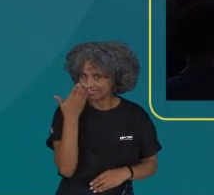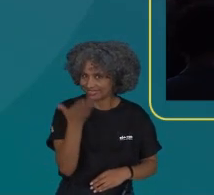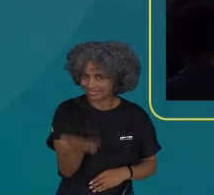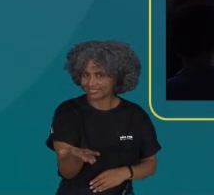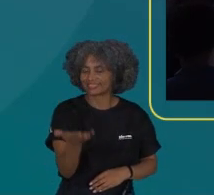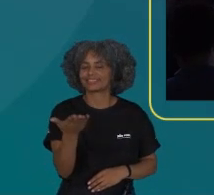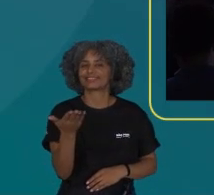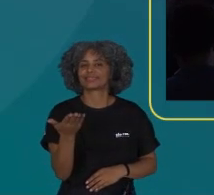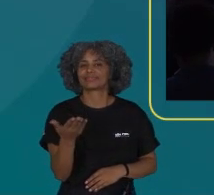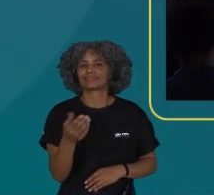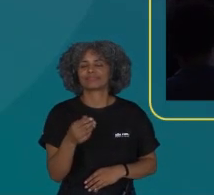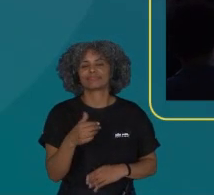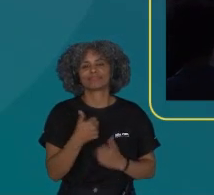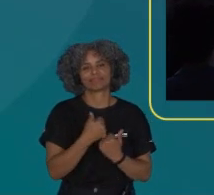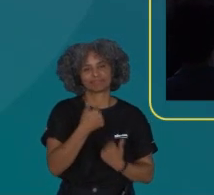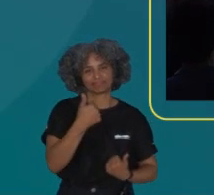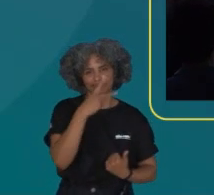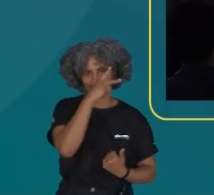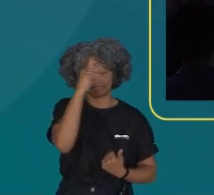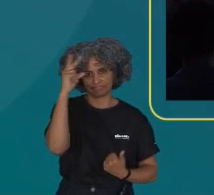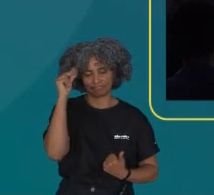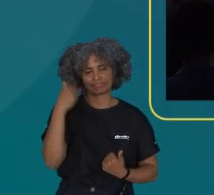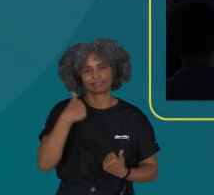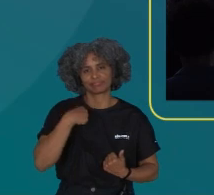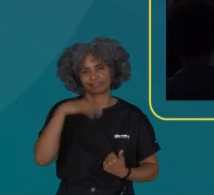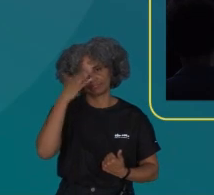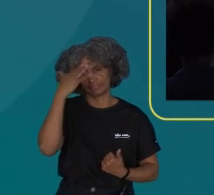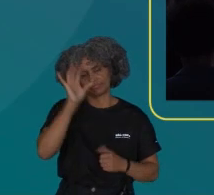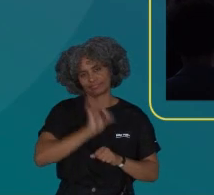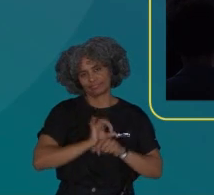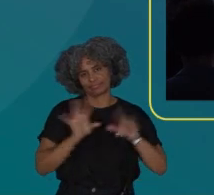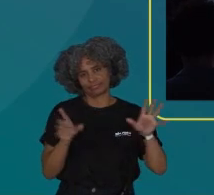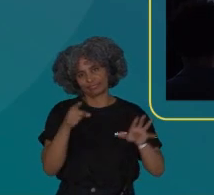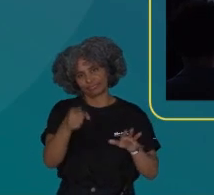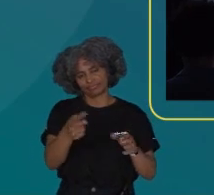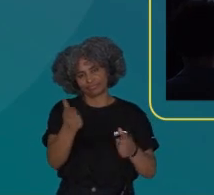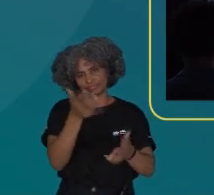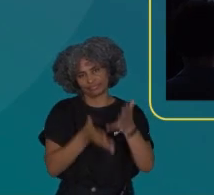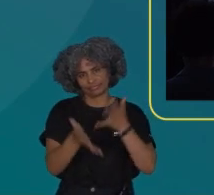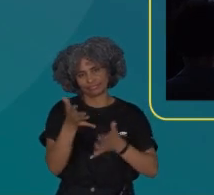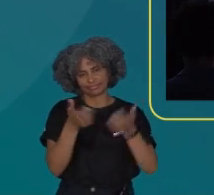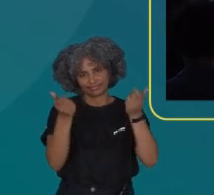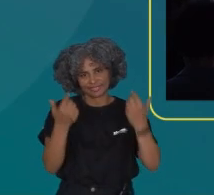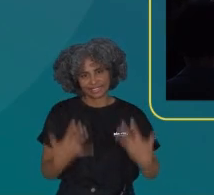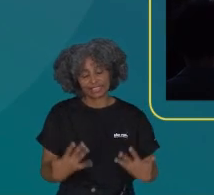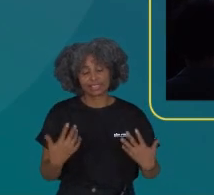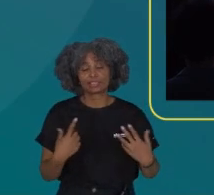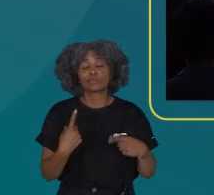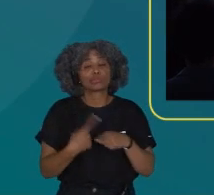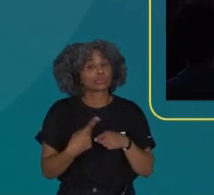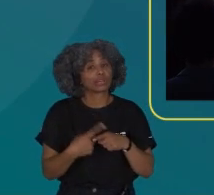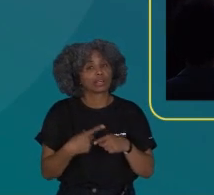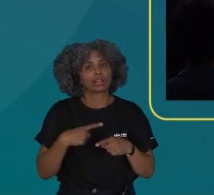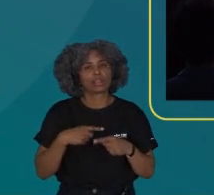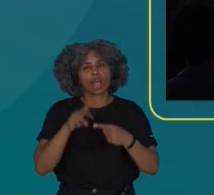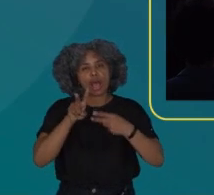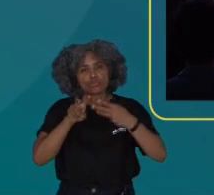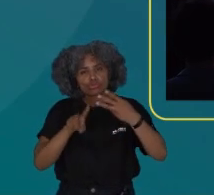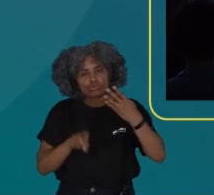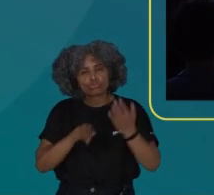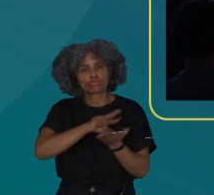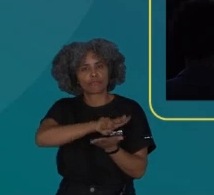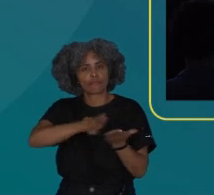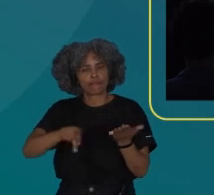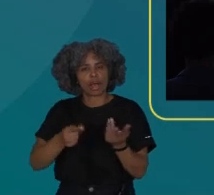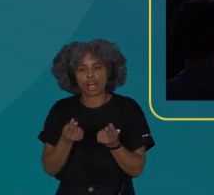to what you're saying, I mean, there's a lot of economics in here. And a lot of money that we're talking about, and a lot of complexities